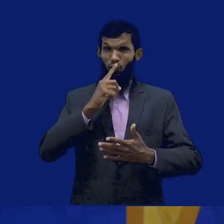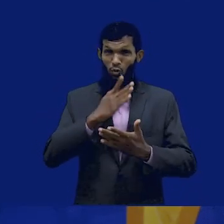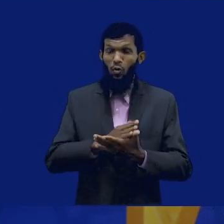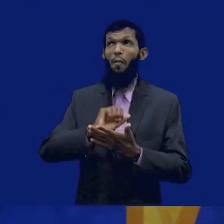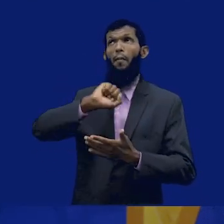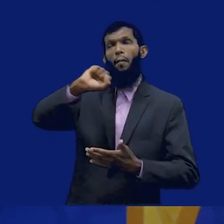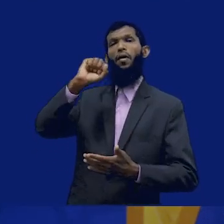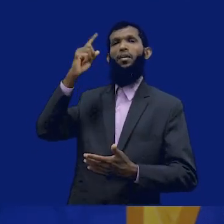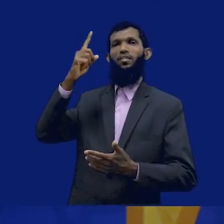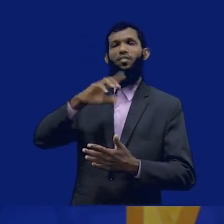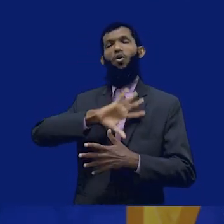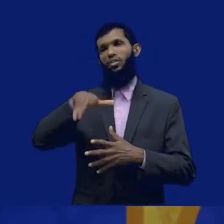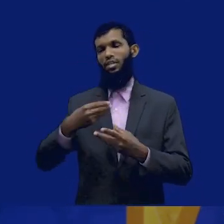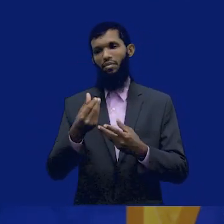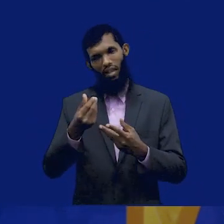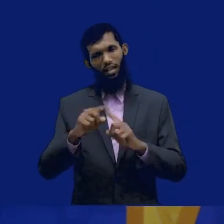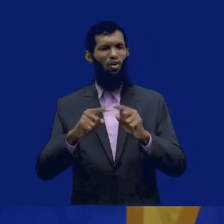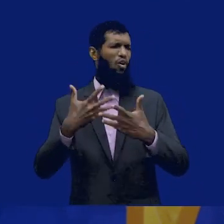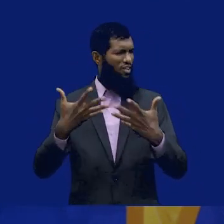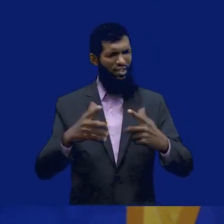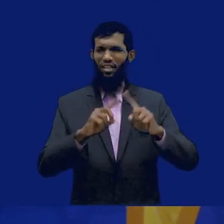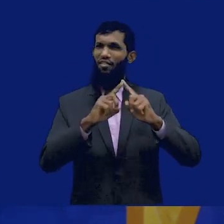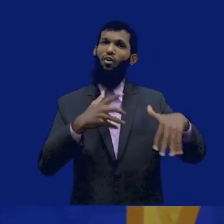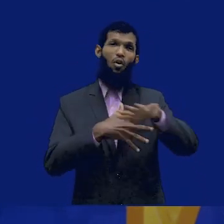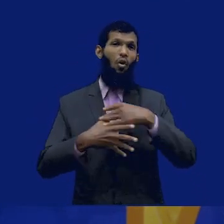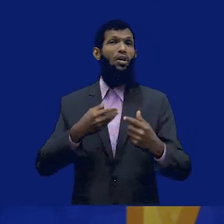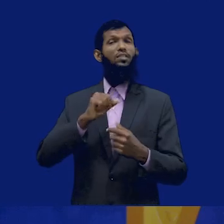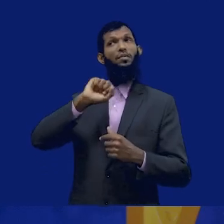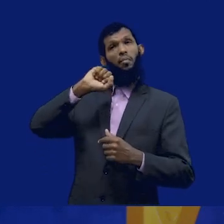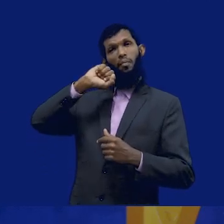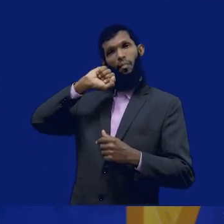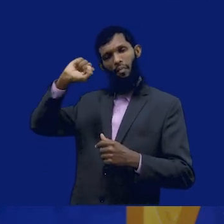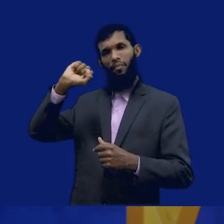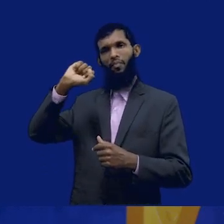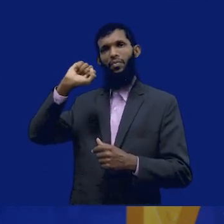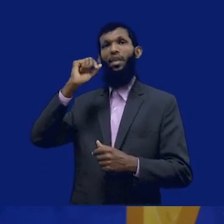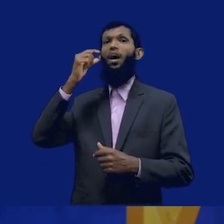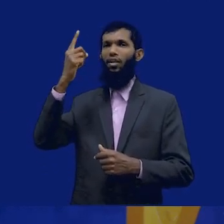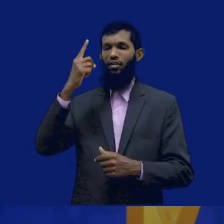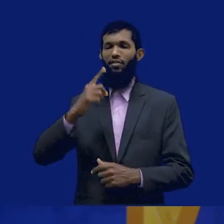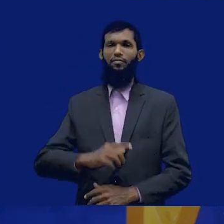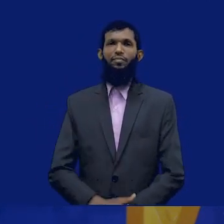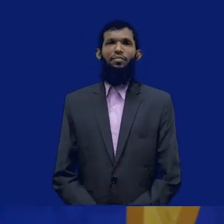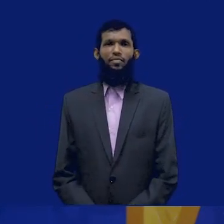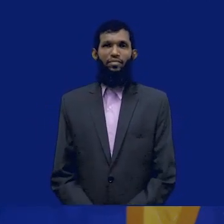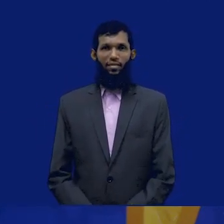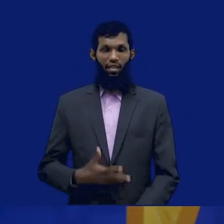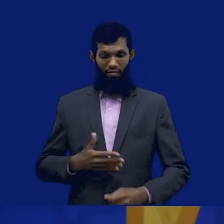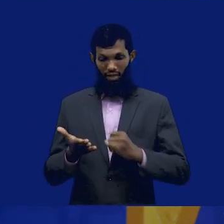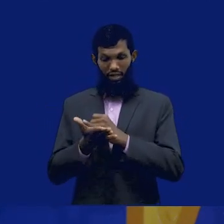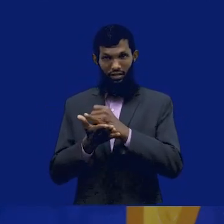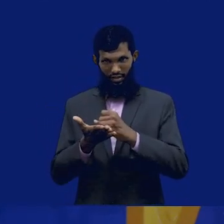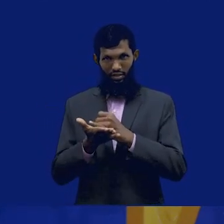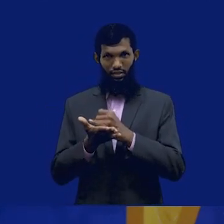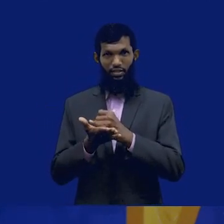The money as well as everything that we own, it all belongs to Allah subhanahu wa ta'ala. So in the definition of zakat,